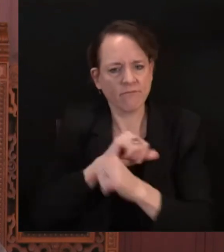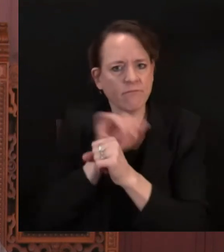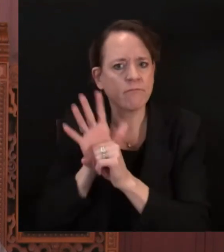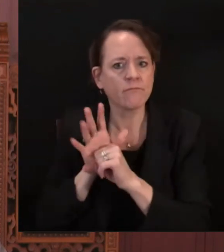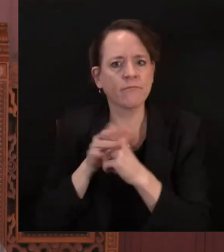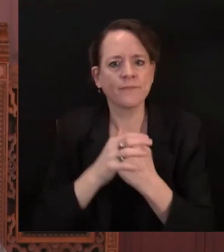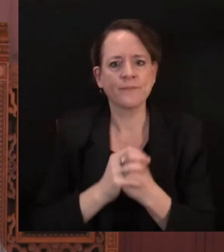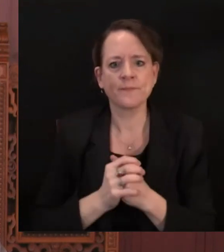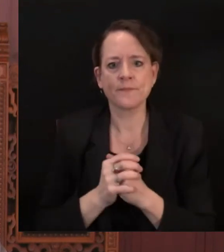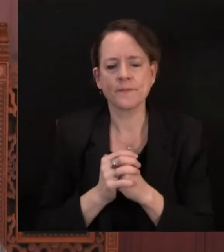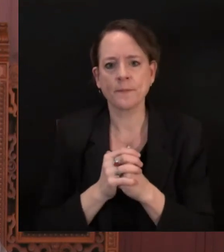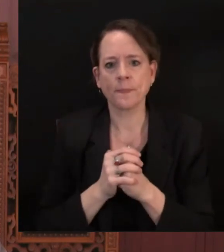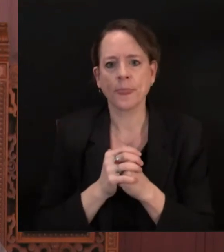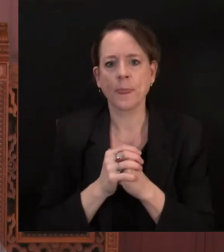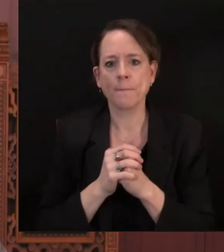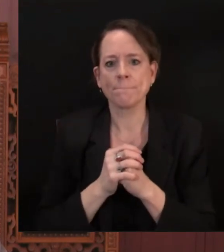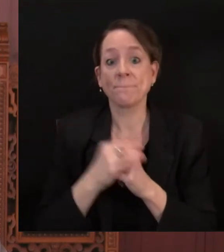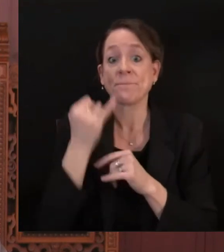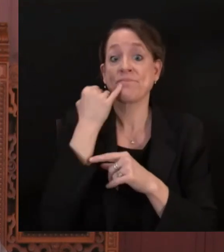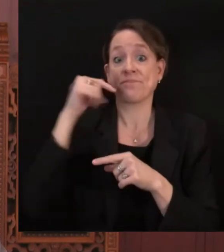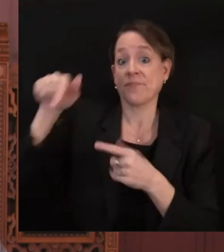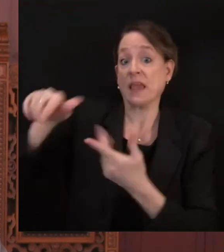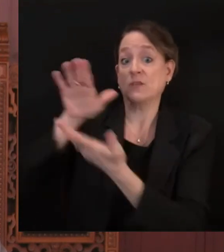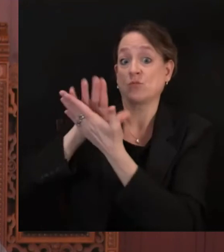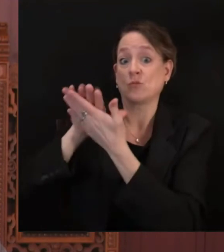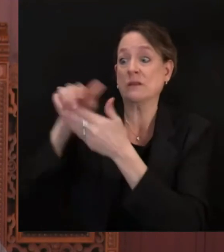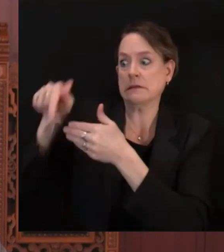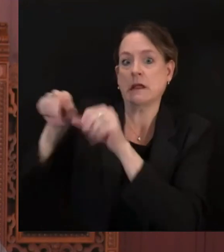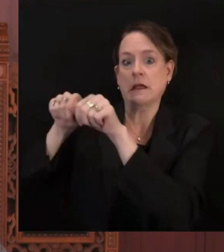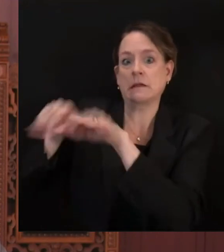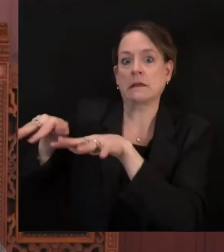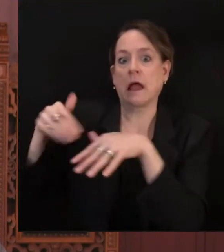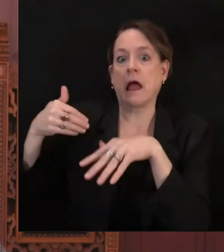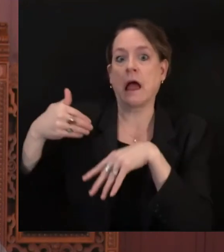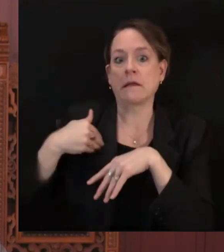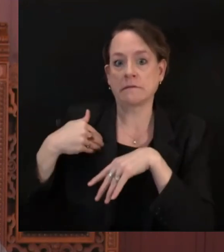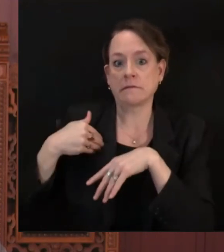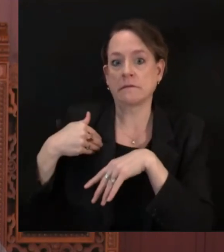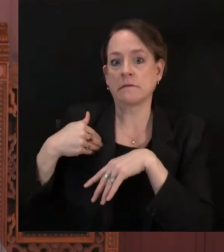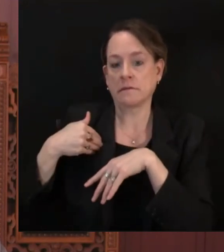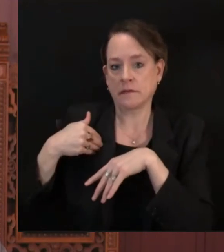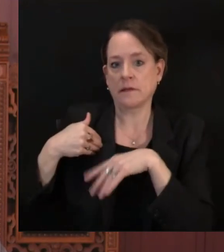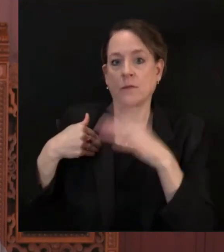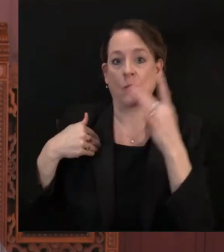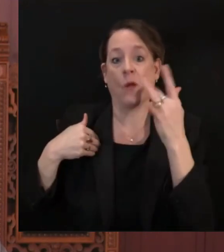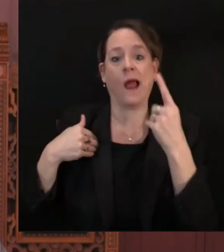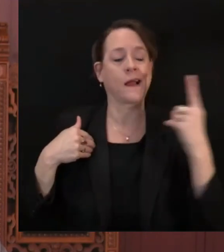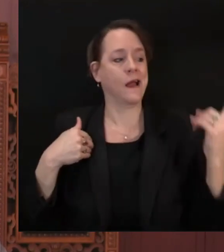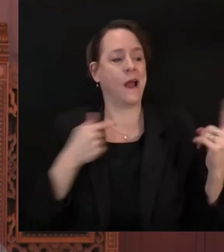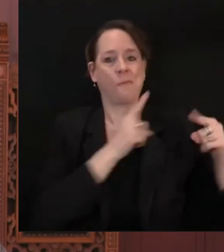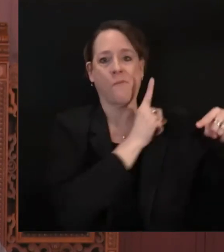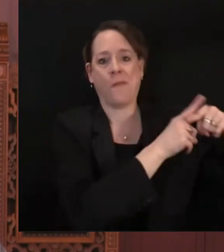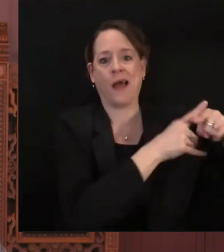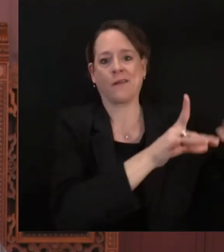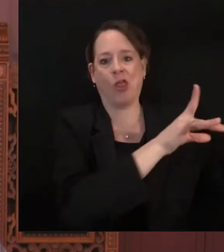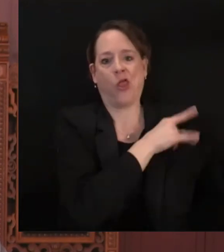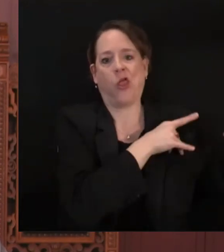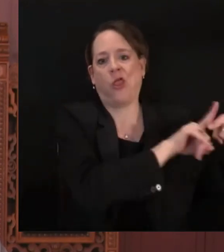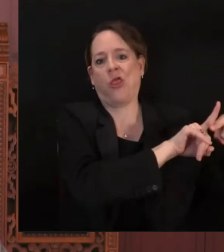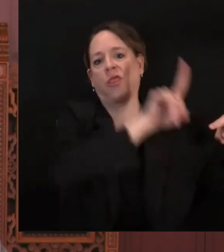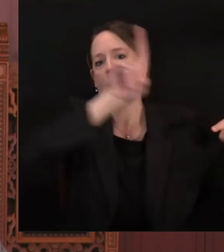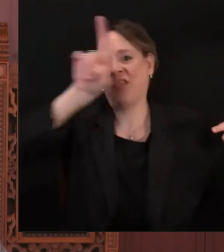the realm. And you know, the things that can keep people safe in school are the same